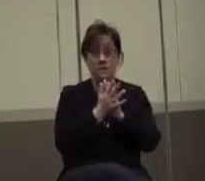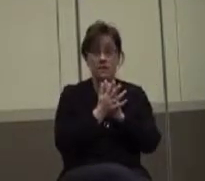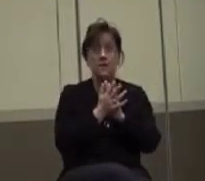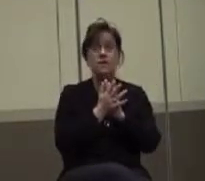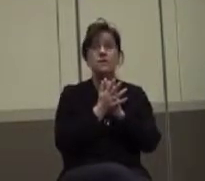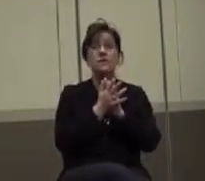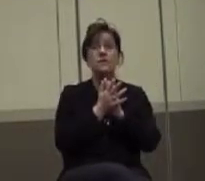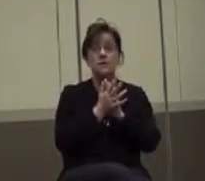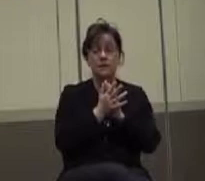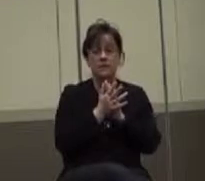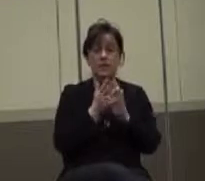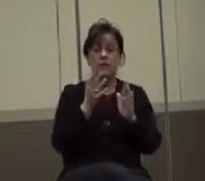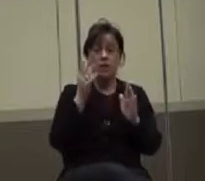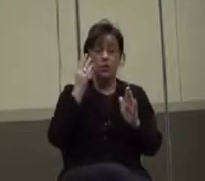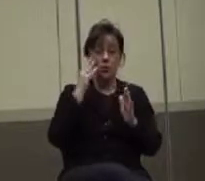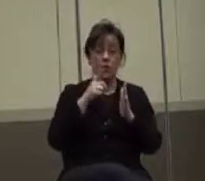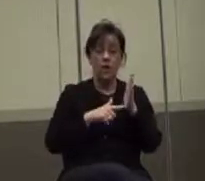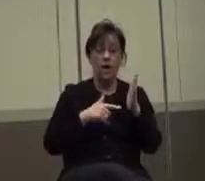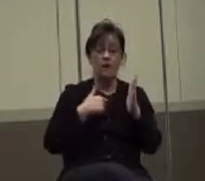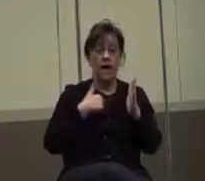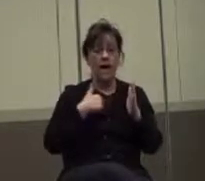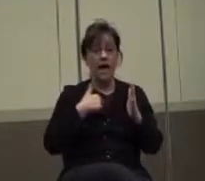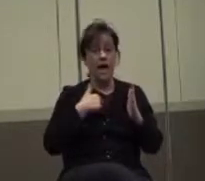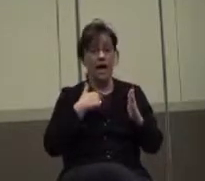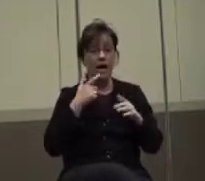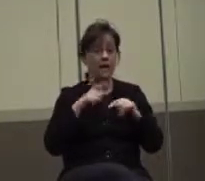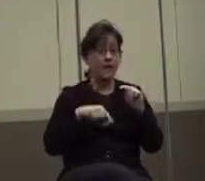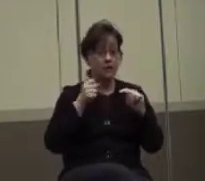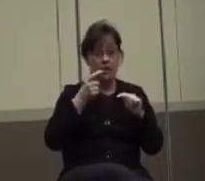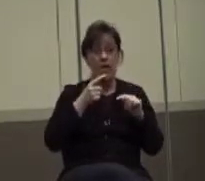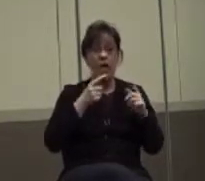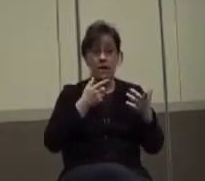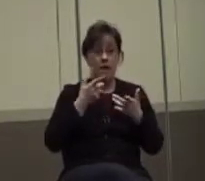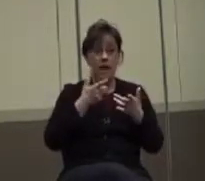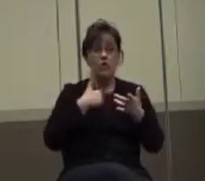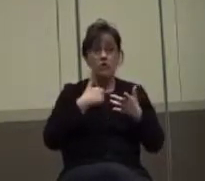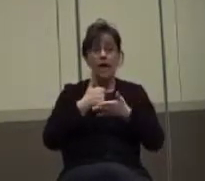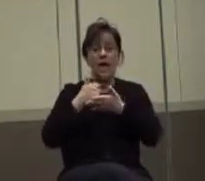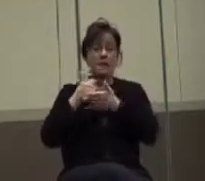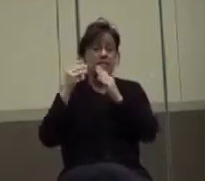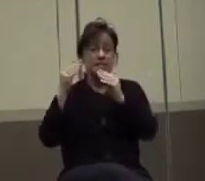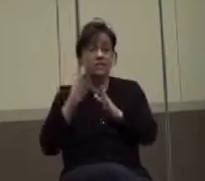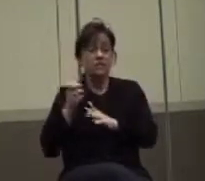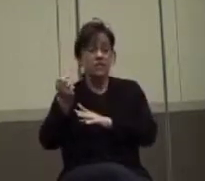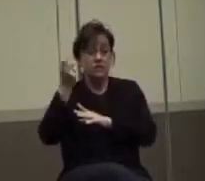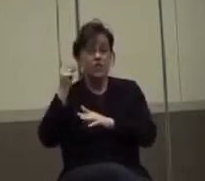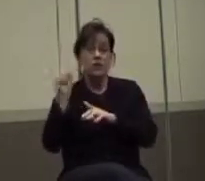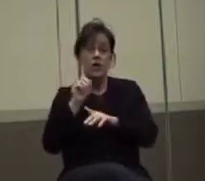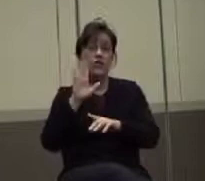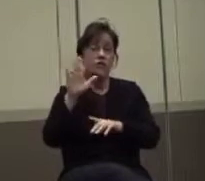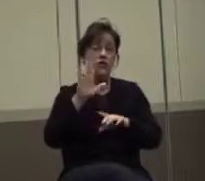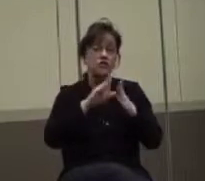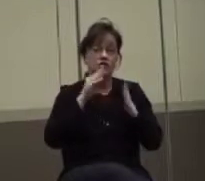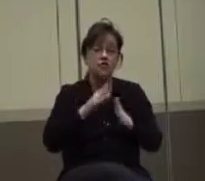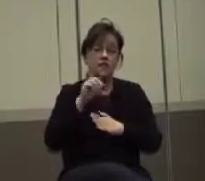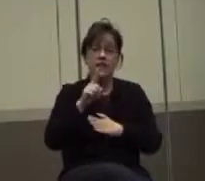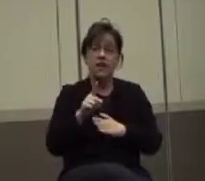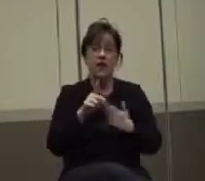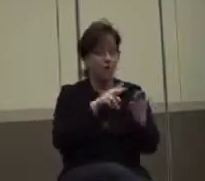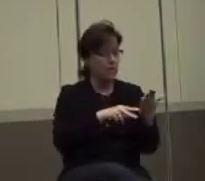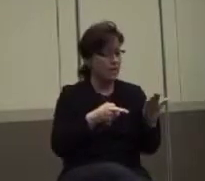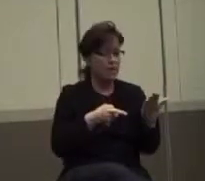teachers understand where their kids are? And when I look at the material, say, this isn't going to work. How are we going to make this